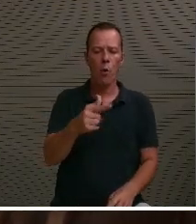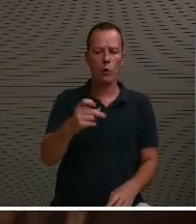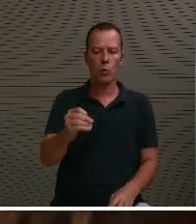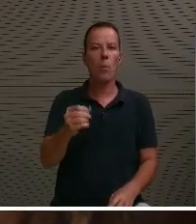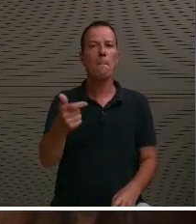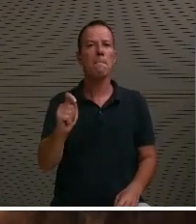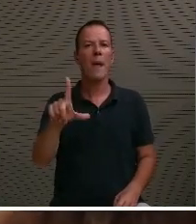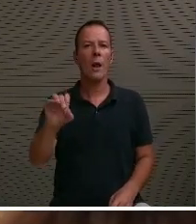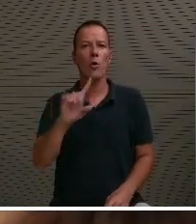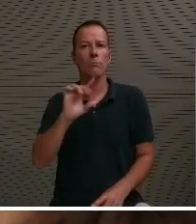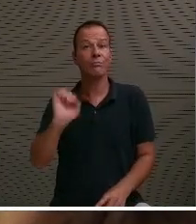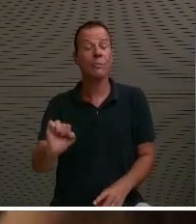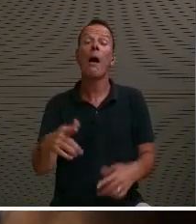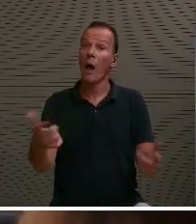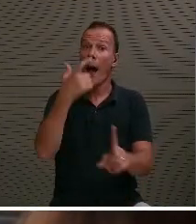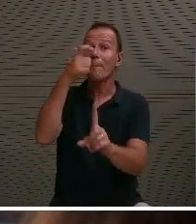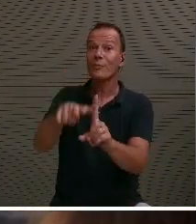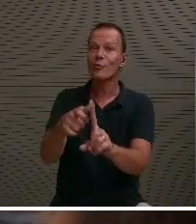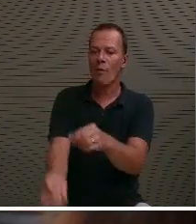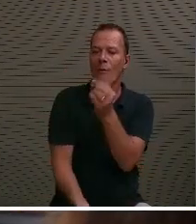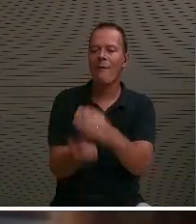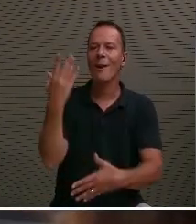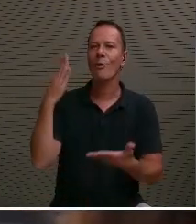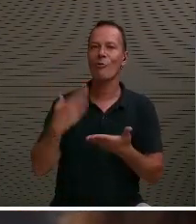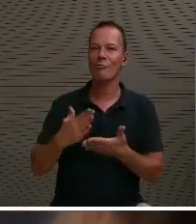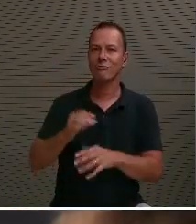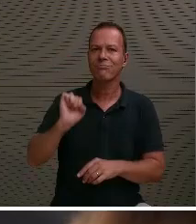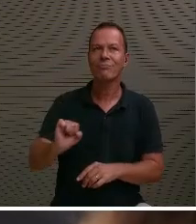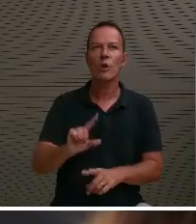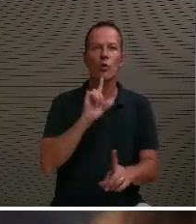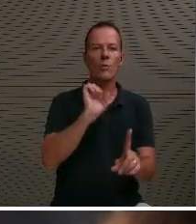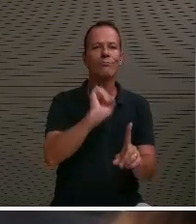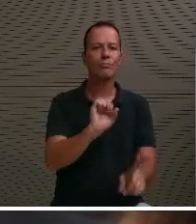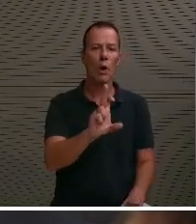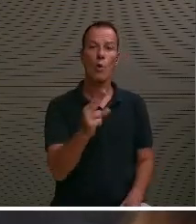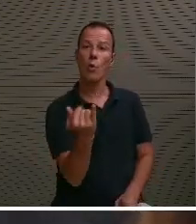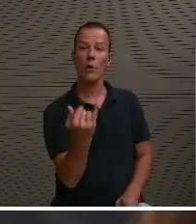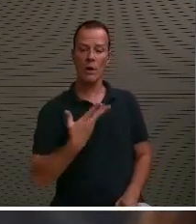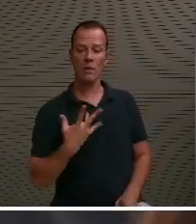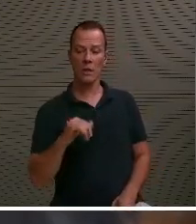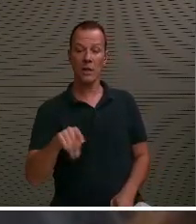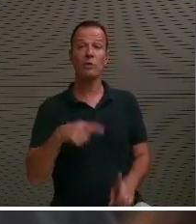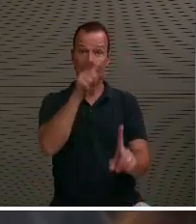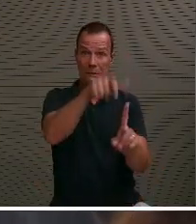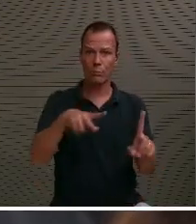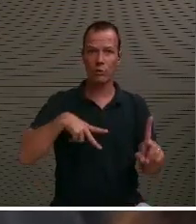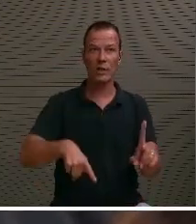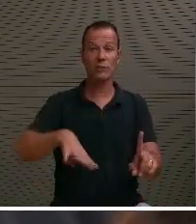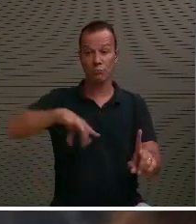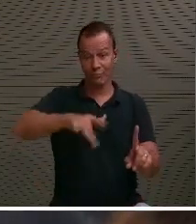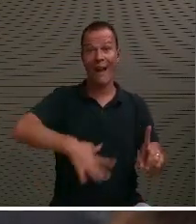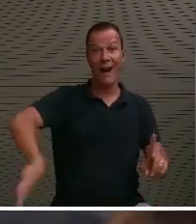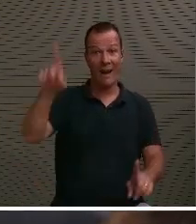that created that school is called Rui Diniz, and it's Portuguese, actually from Carcavelos,